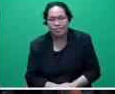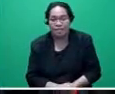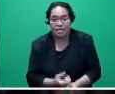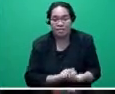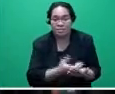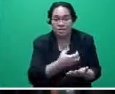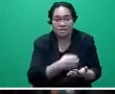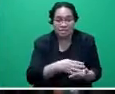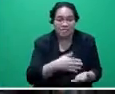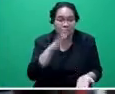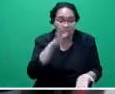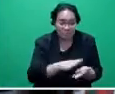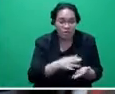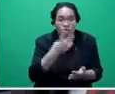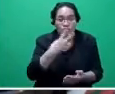in 2021,